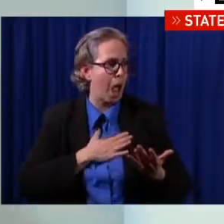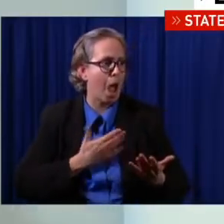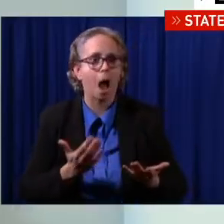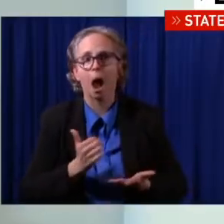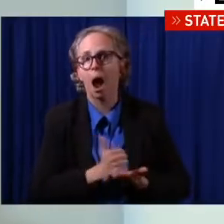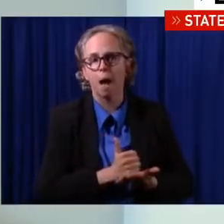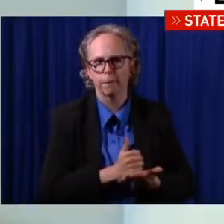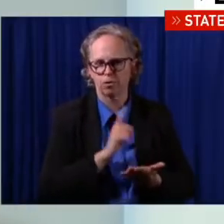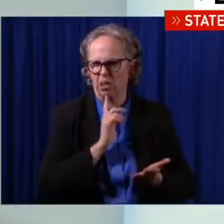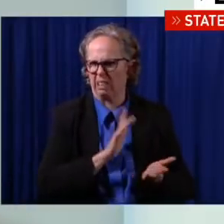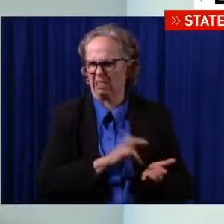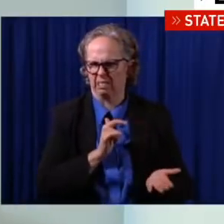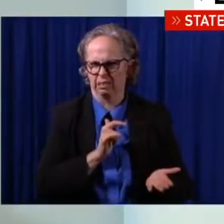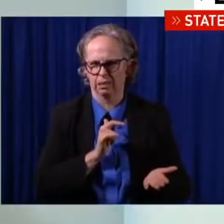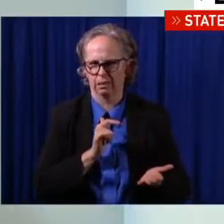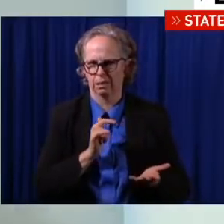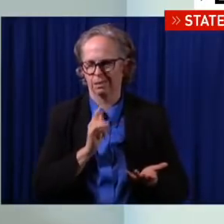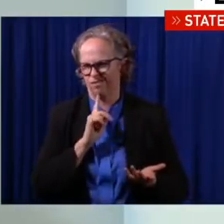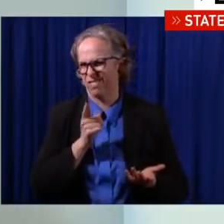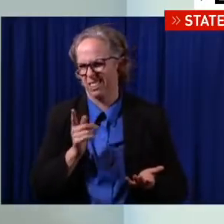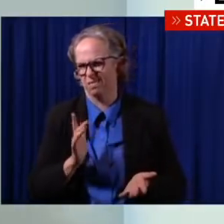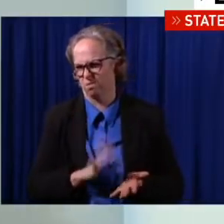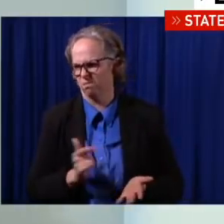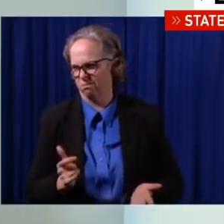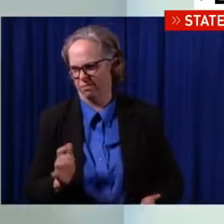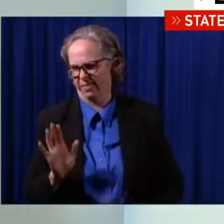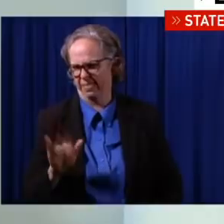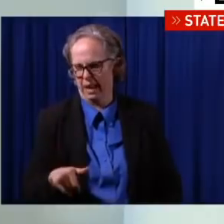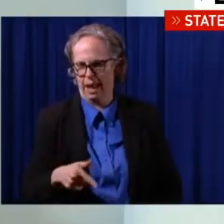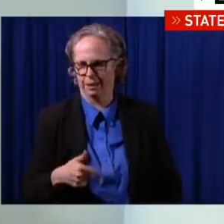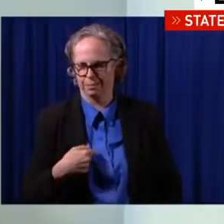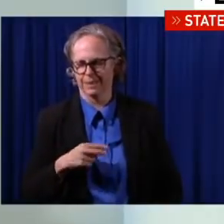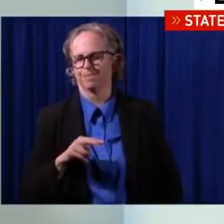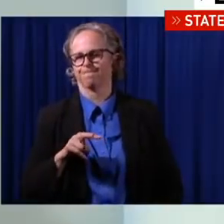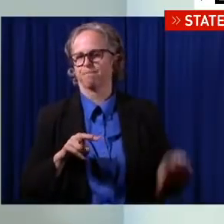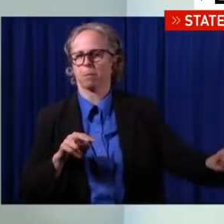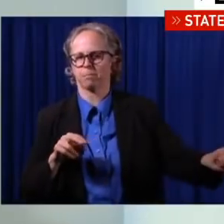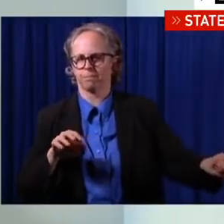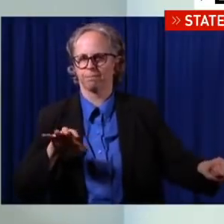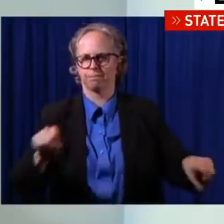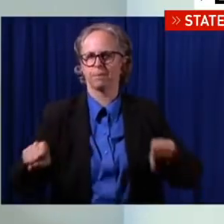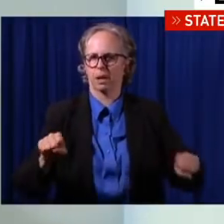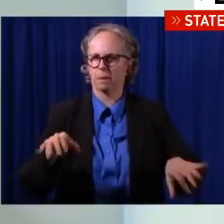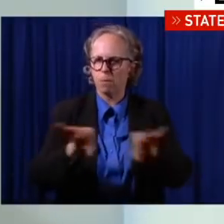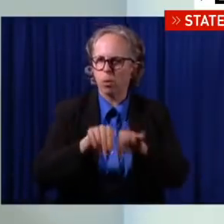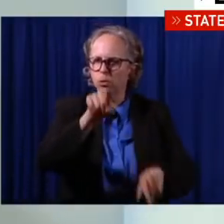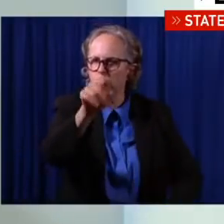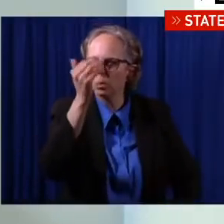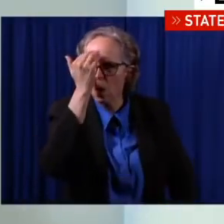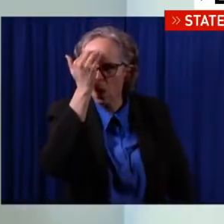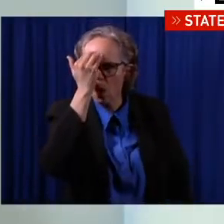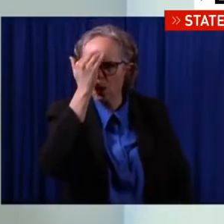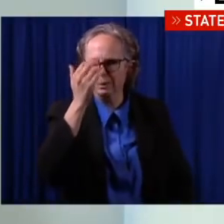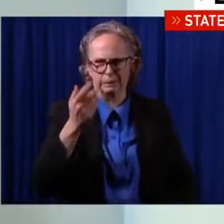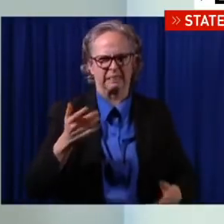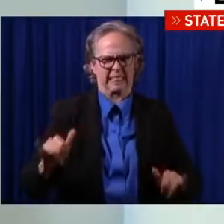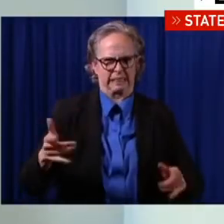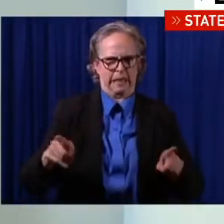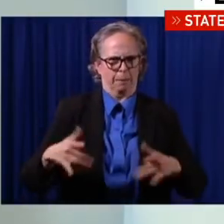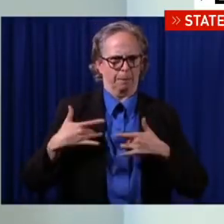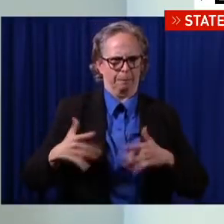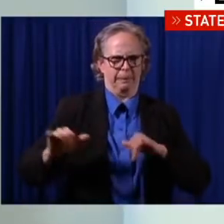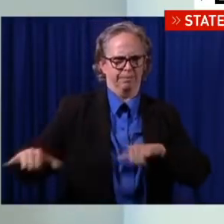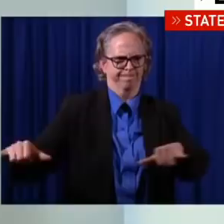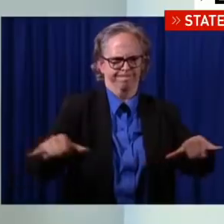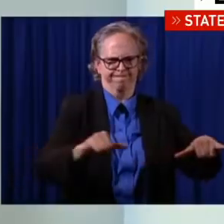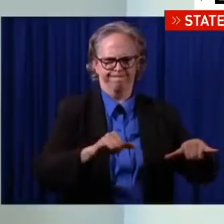of us, and it's important that you know what's going on and what you can do about it. I